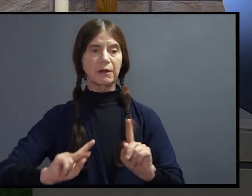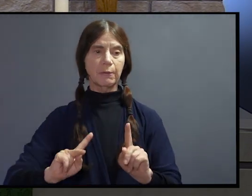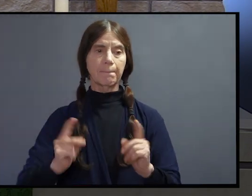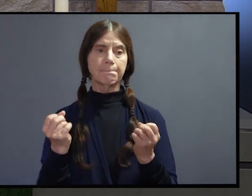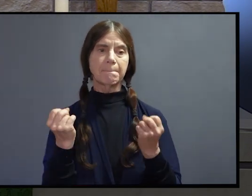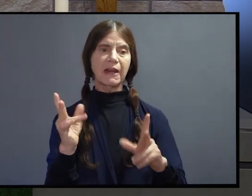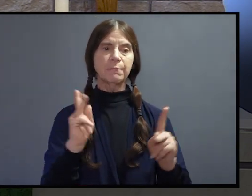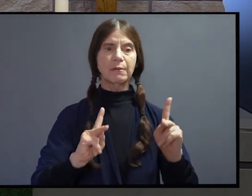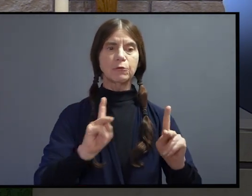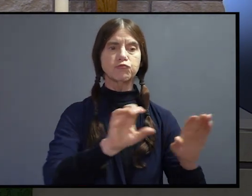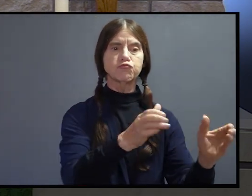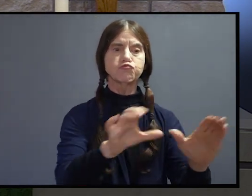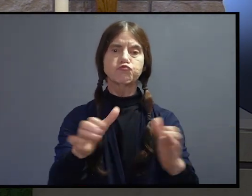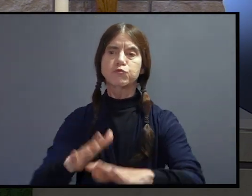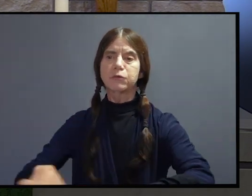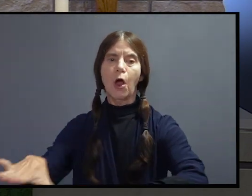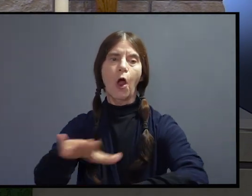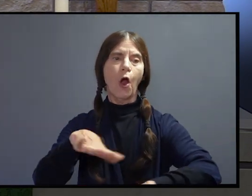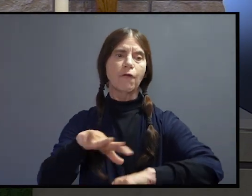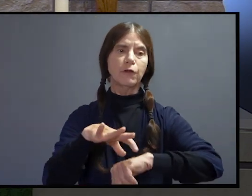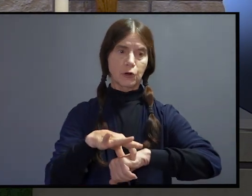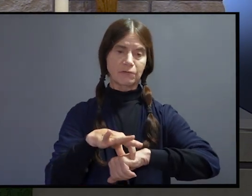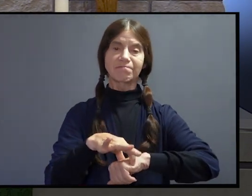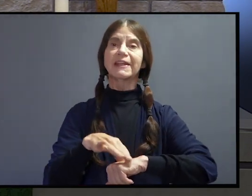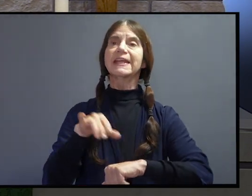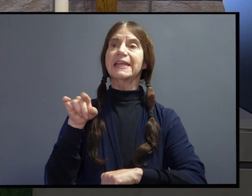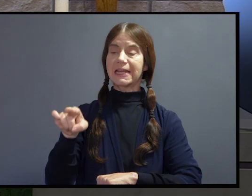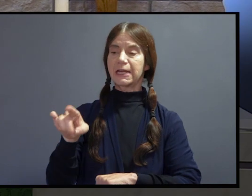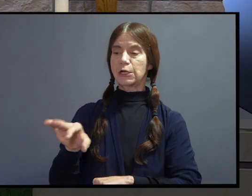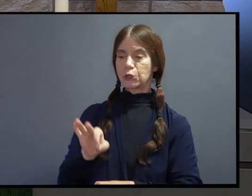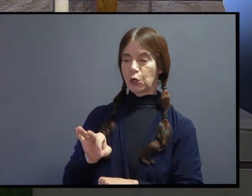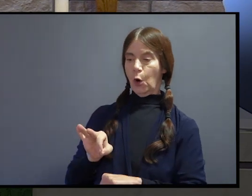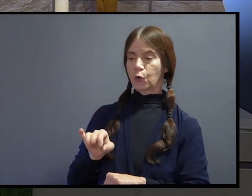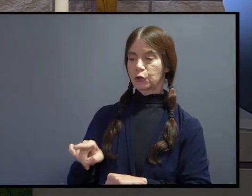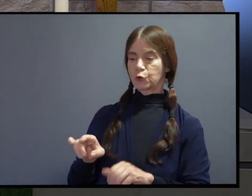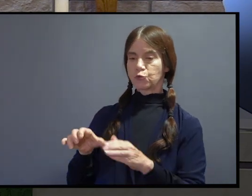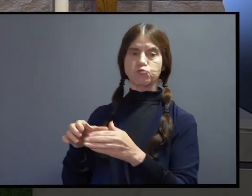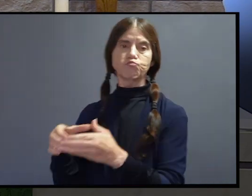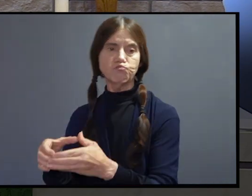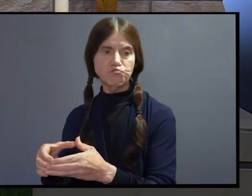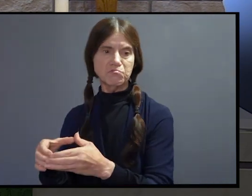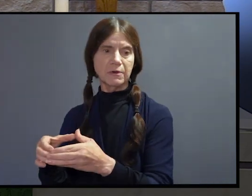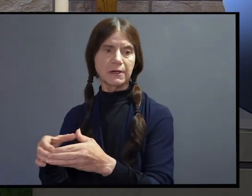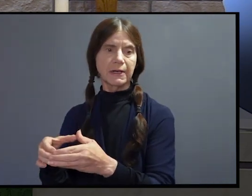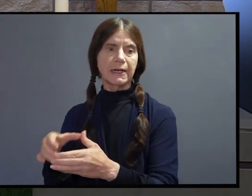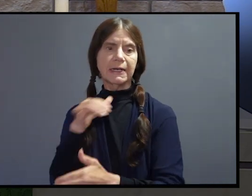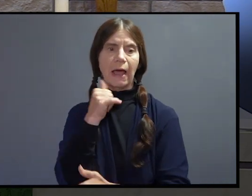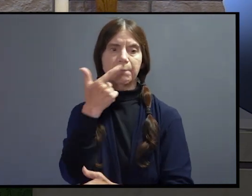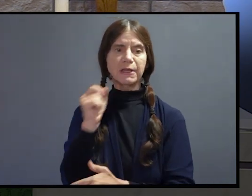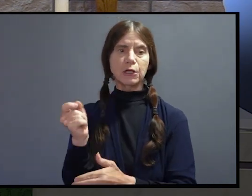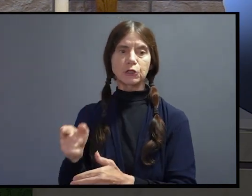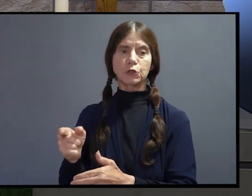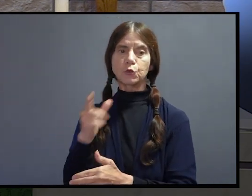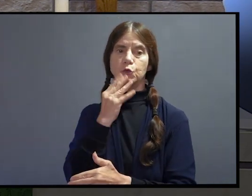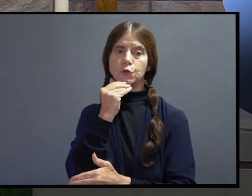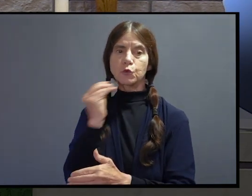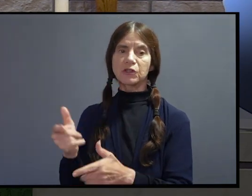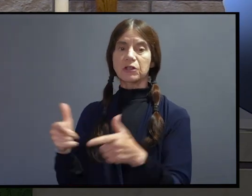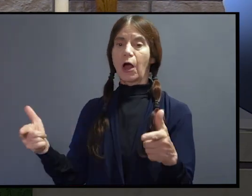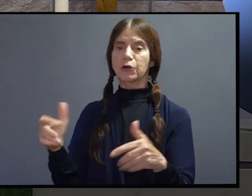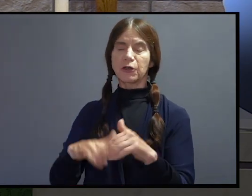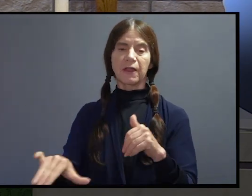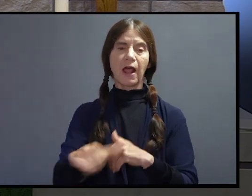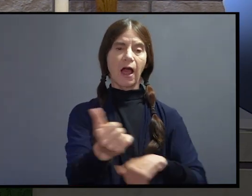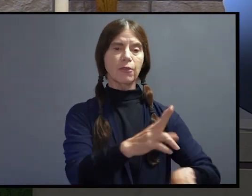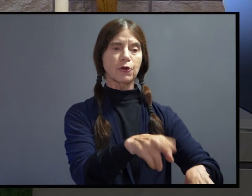treasured possession, out of all the peoples who are on the face of the earth. It was not because you were more in number